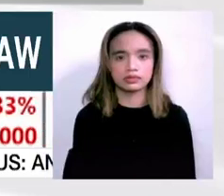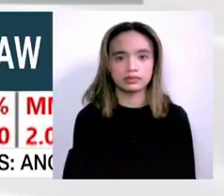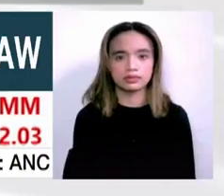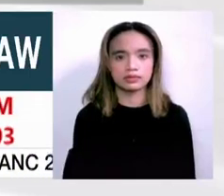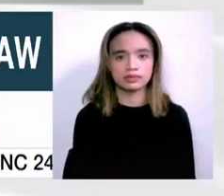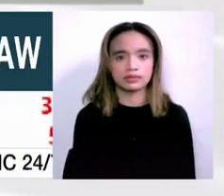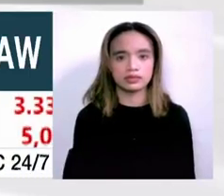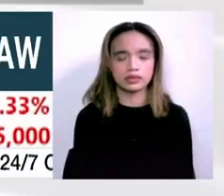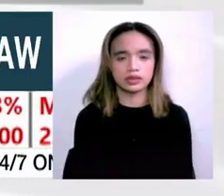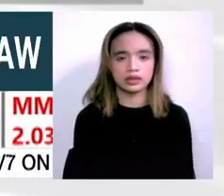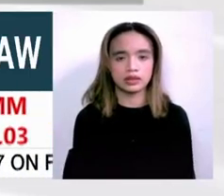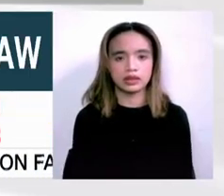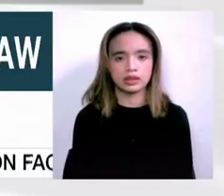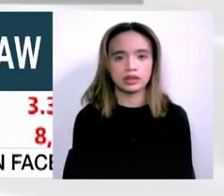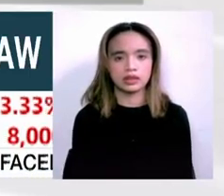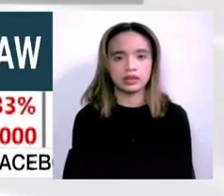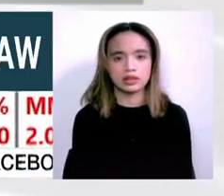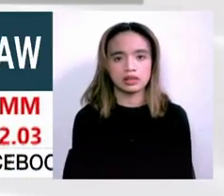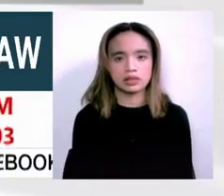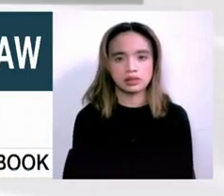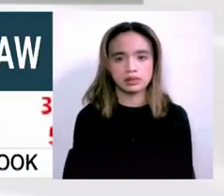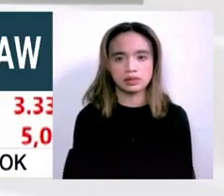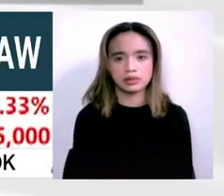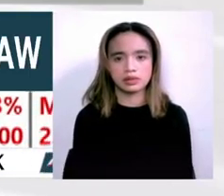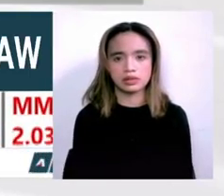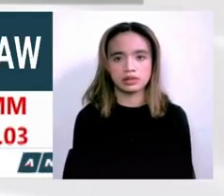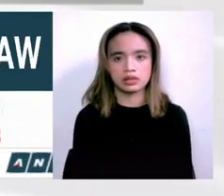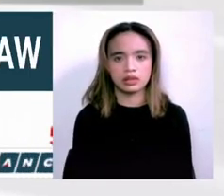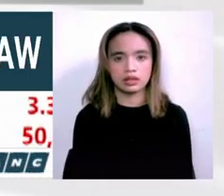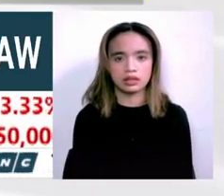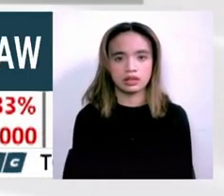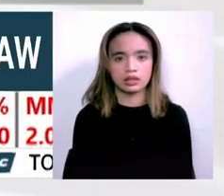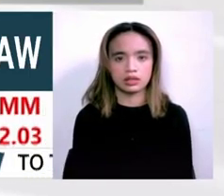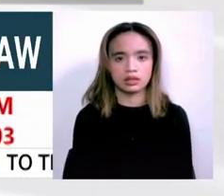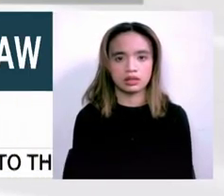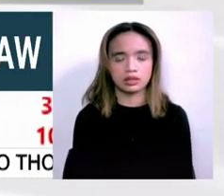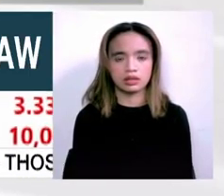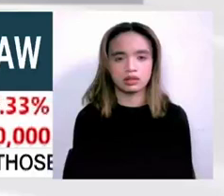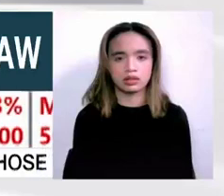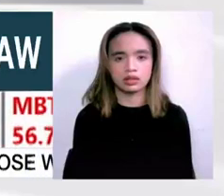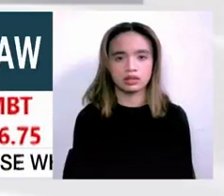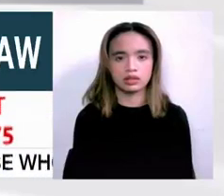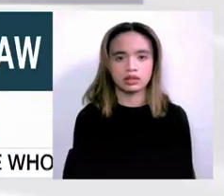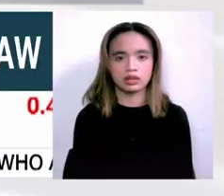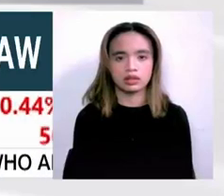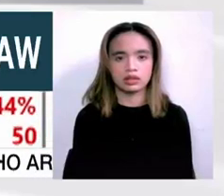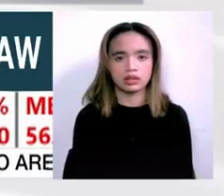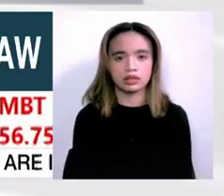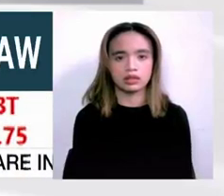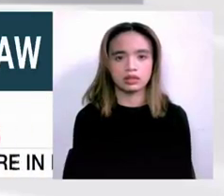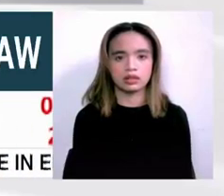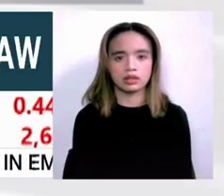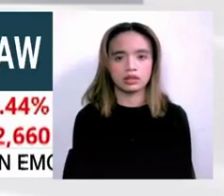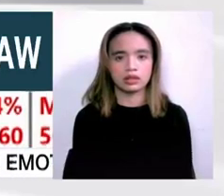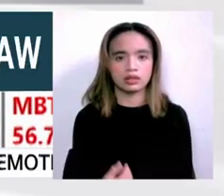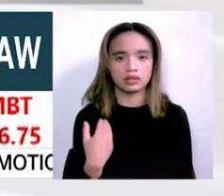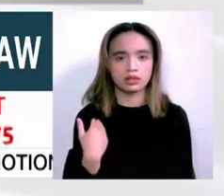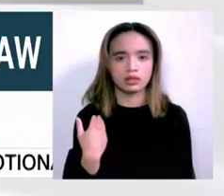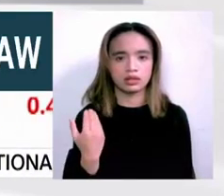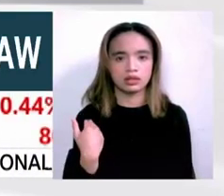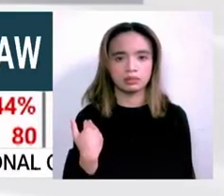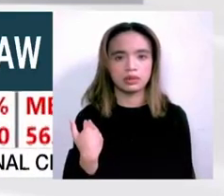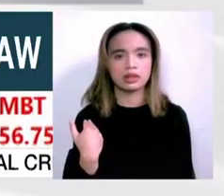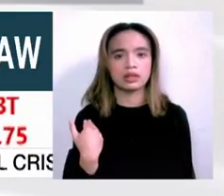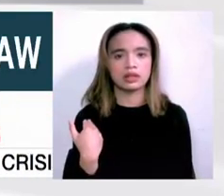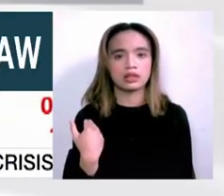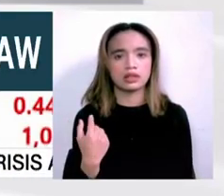Squad were already being reported. What did you do then? Well, it was the third at the time, ano, in Davao. I had